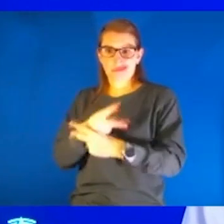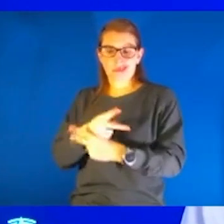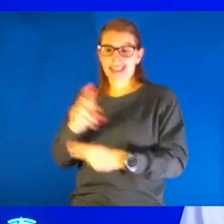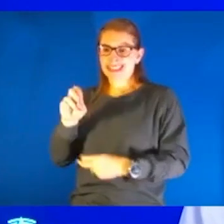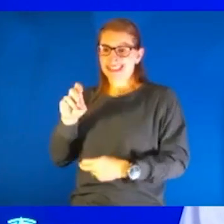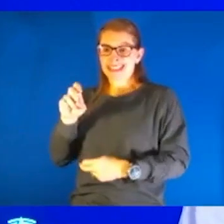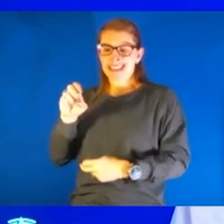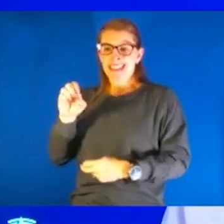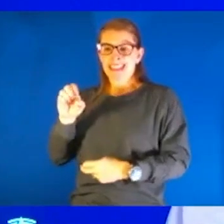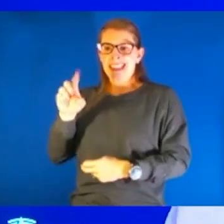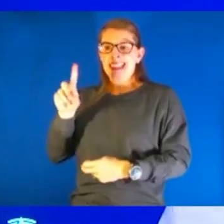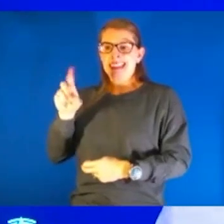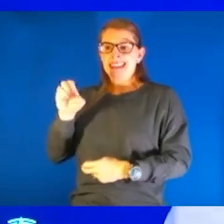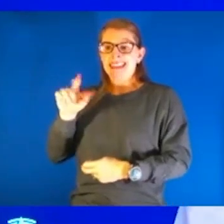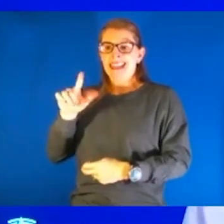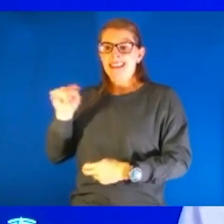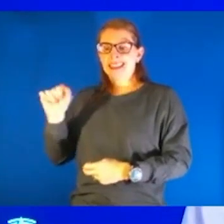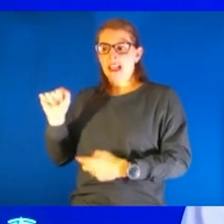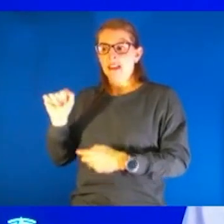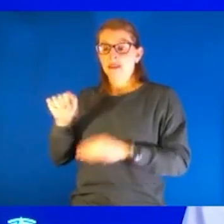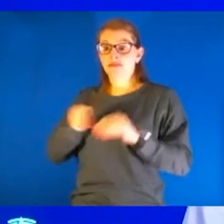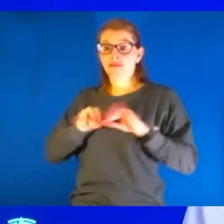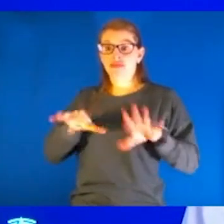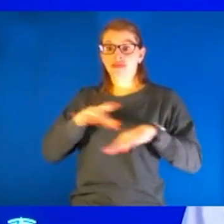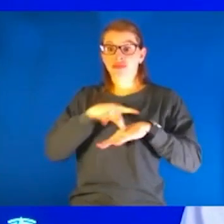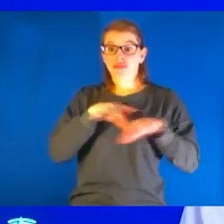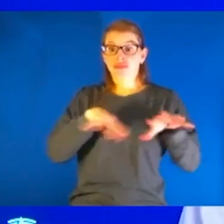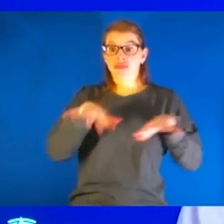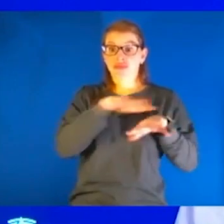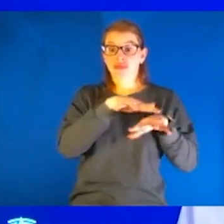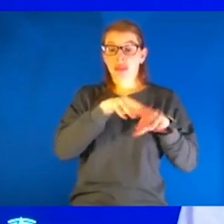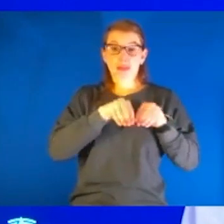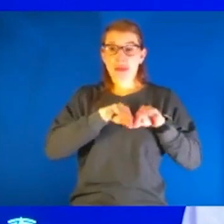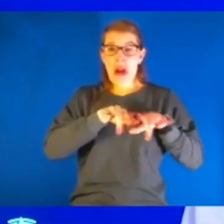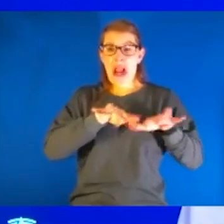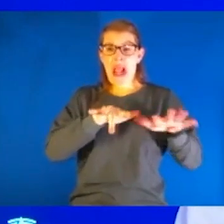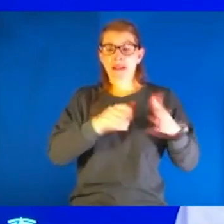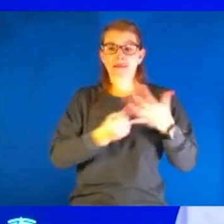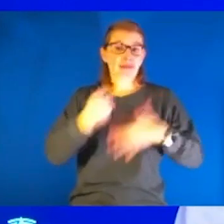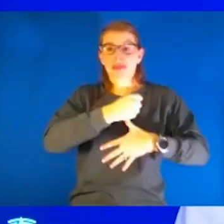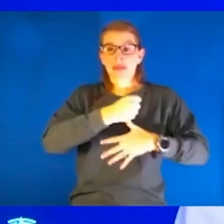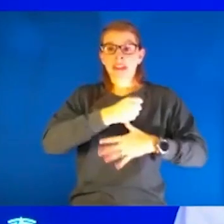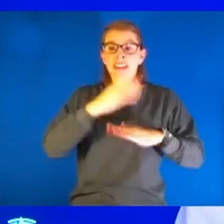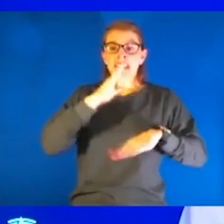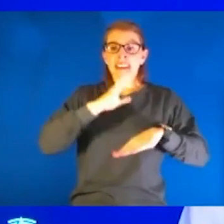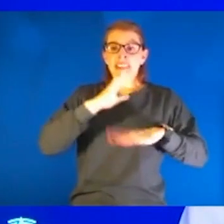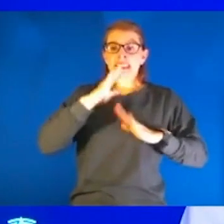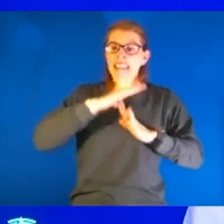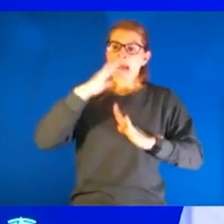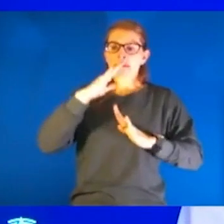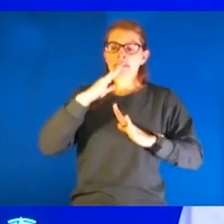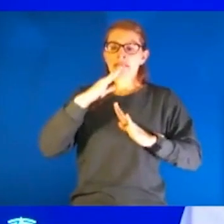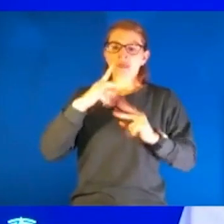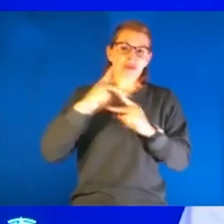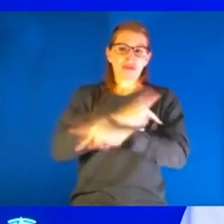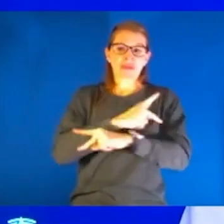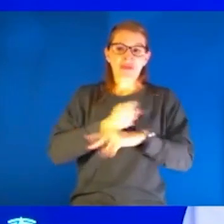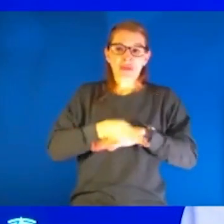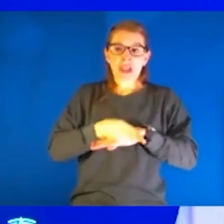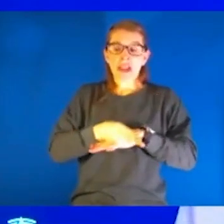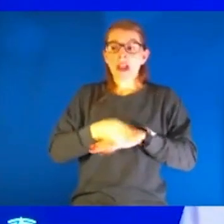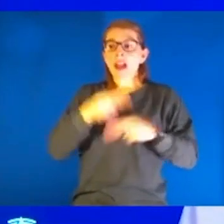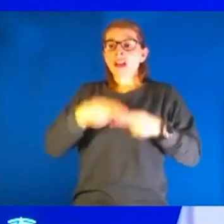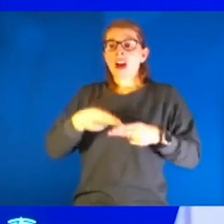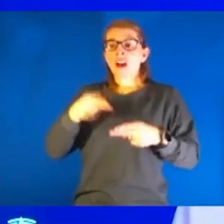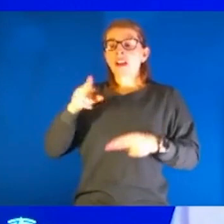a geographic region, and we saw how quickly it spreads and becomes the most dominant one. Why is that? Because of viral fitness. Fitness